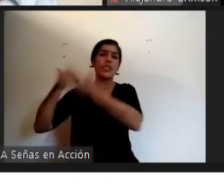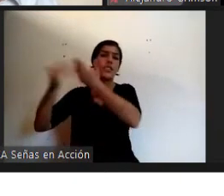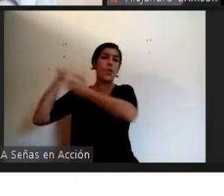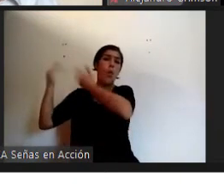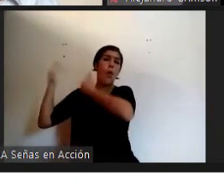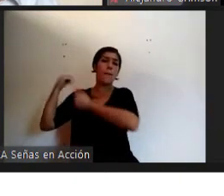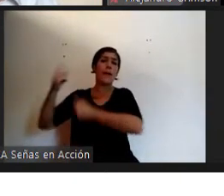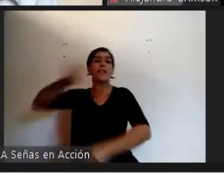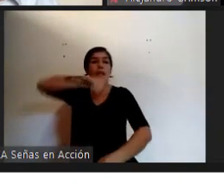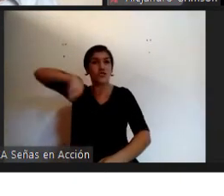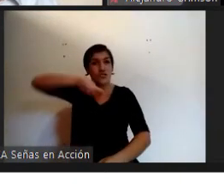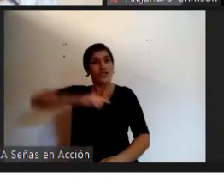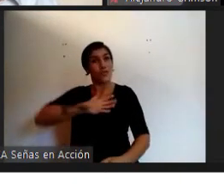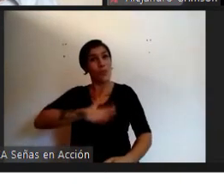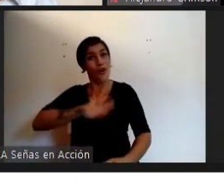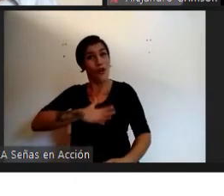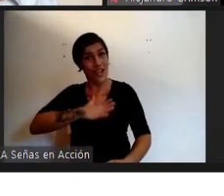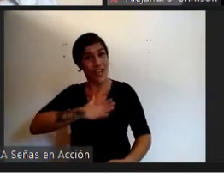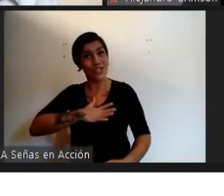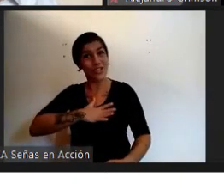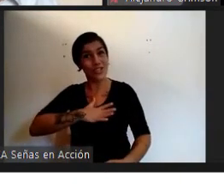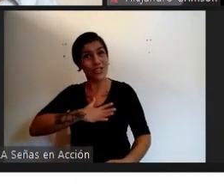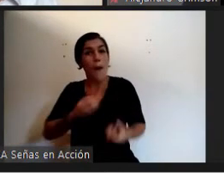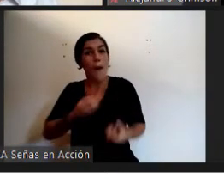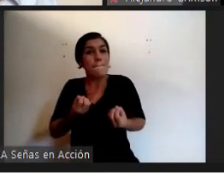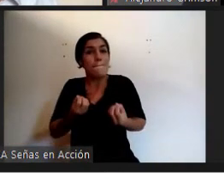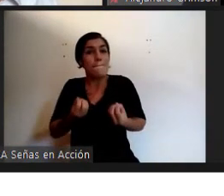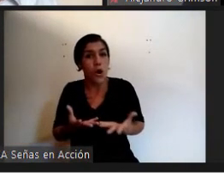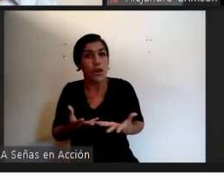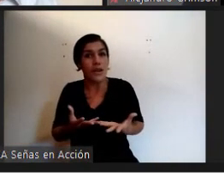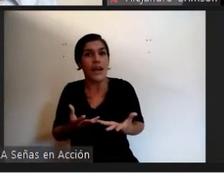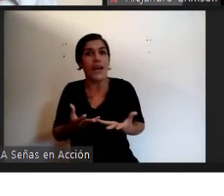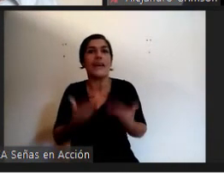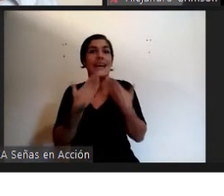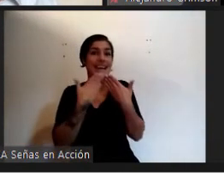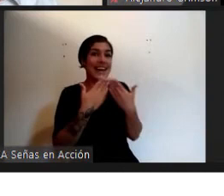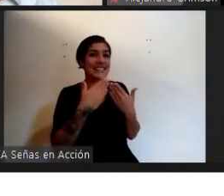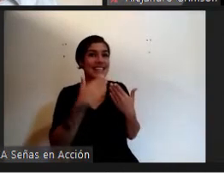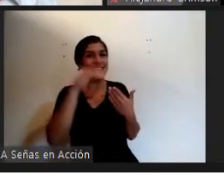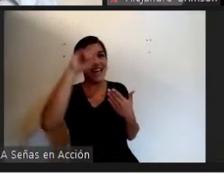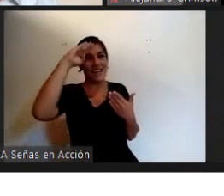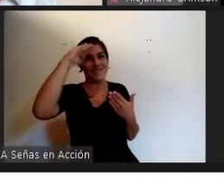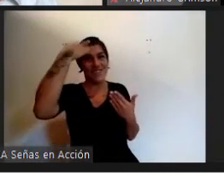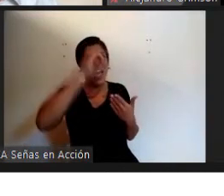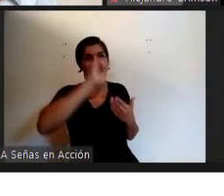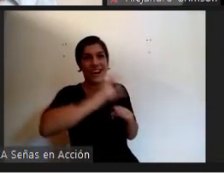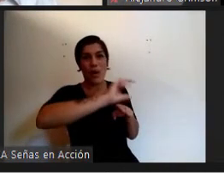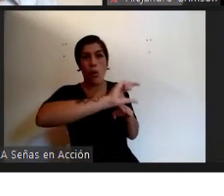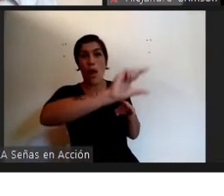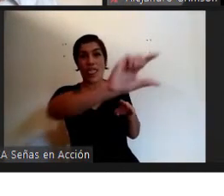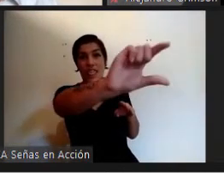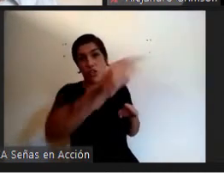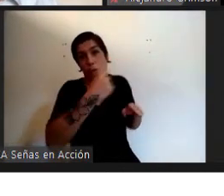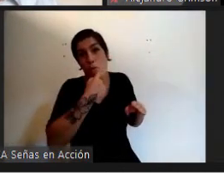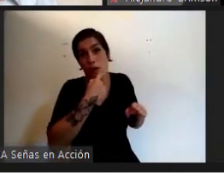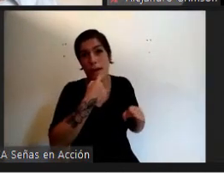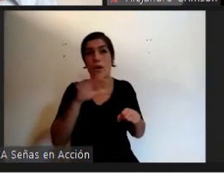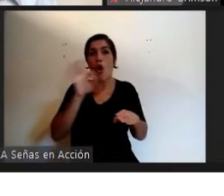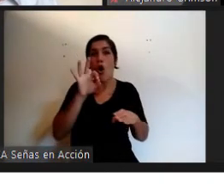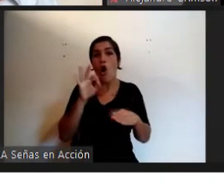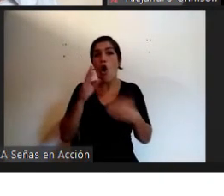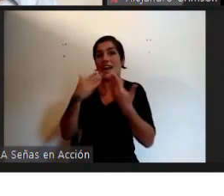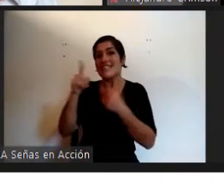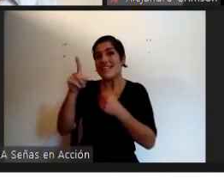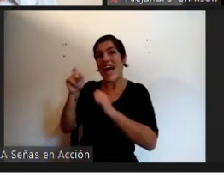culture and the rest of society, because that helped more people to visit museums or that they would appreciate more pieces of